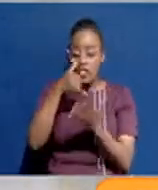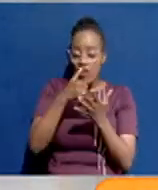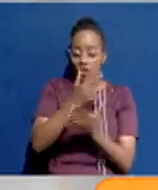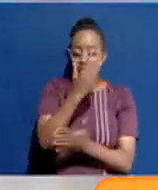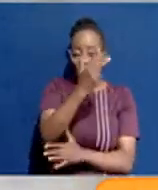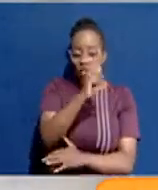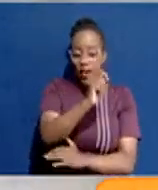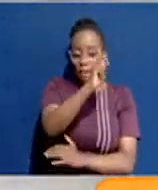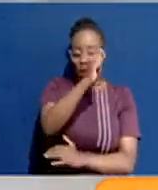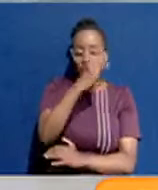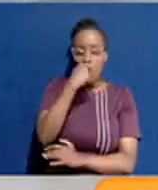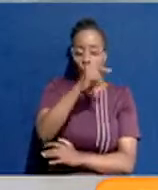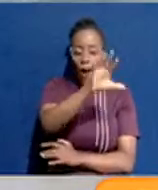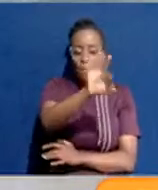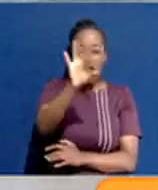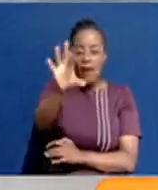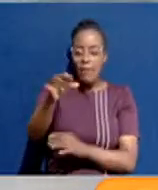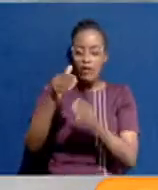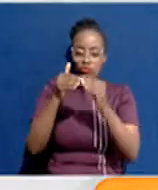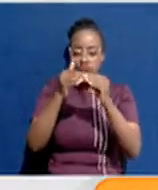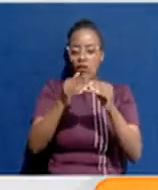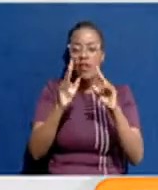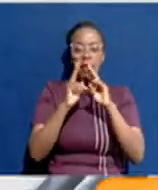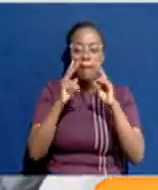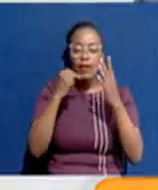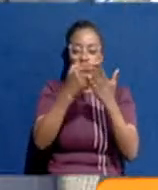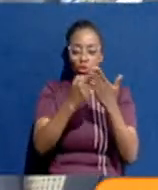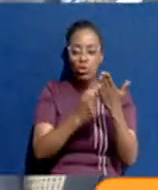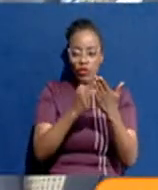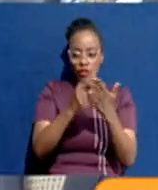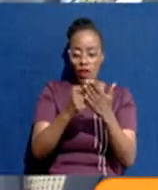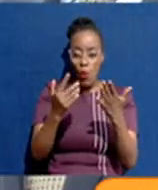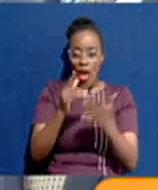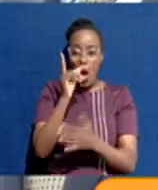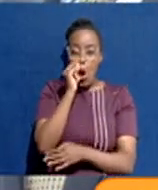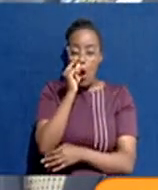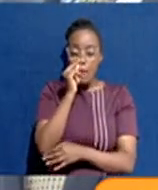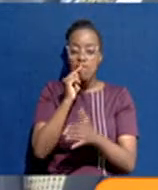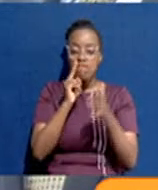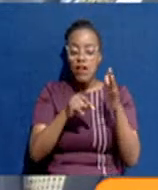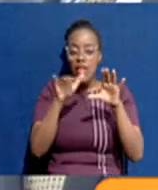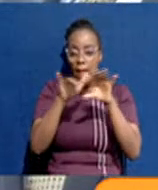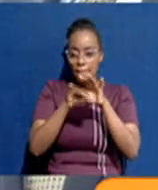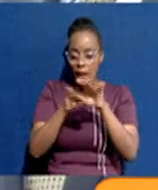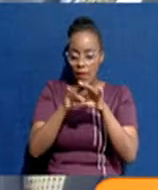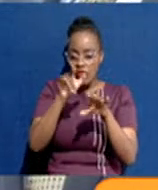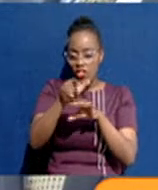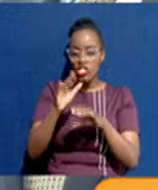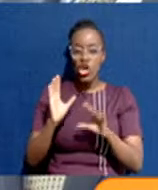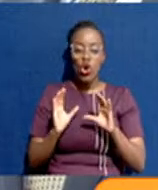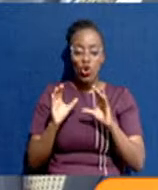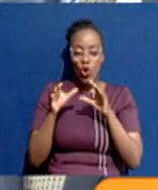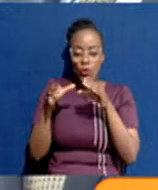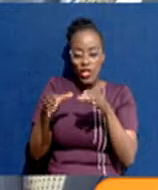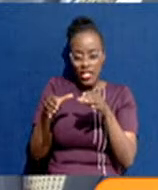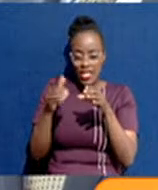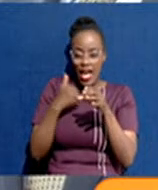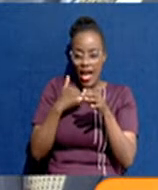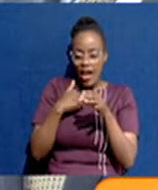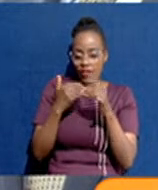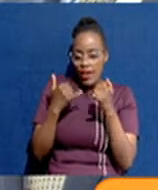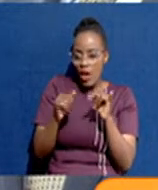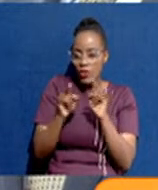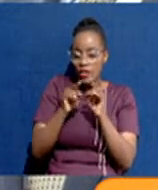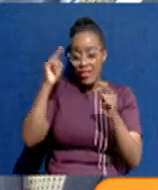head of states elected to spearhead the peace talks in Khartoum, says members of the diplomatic community have been a